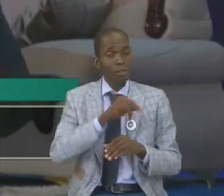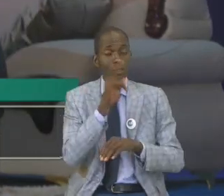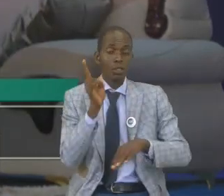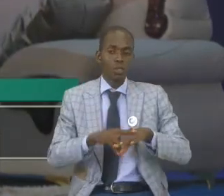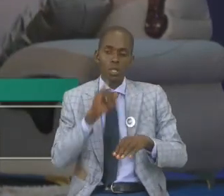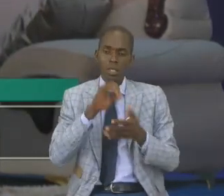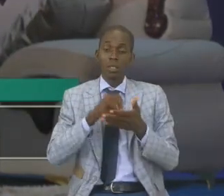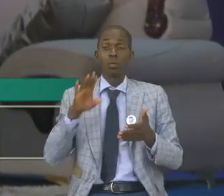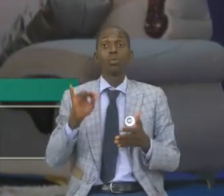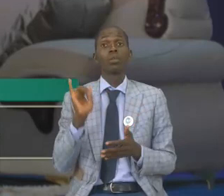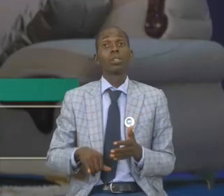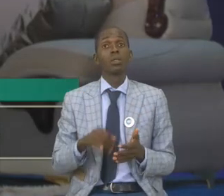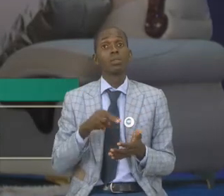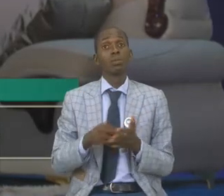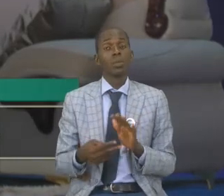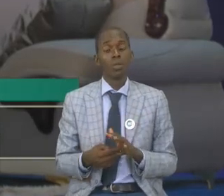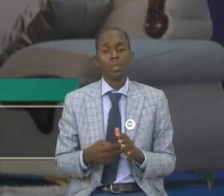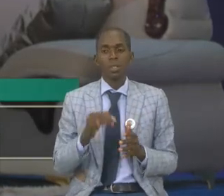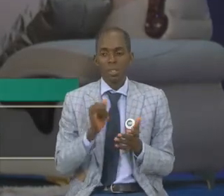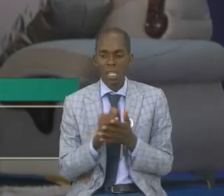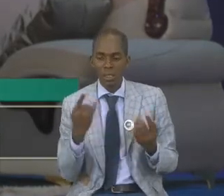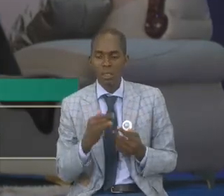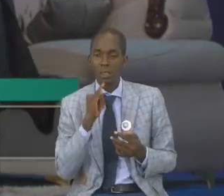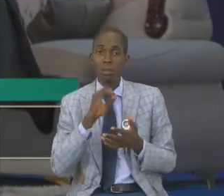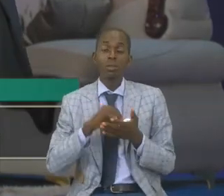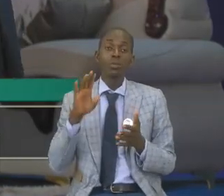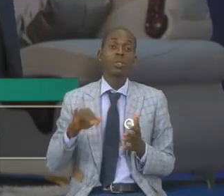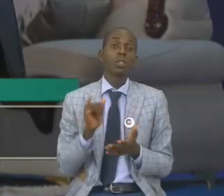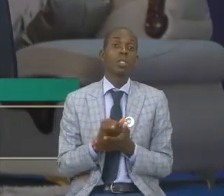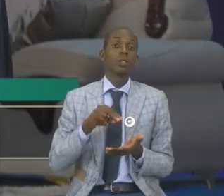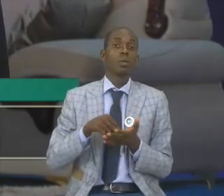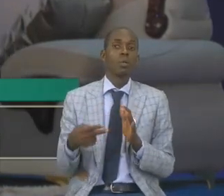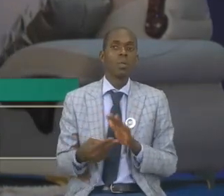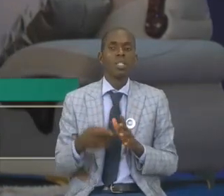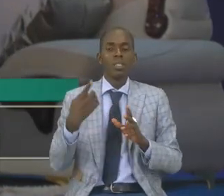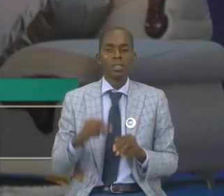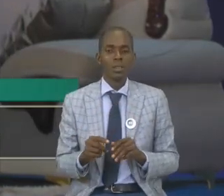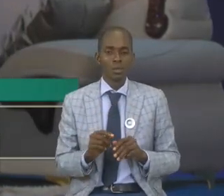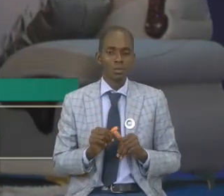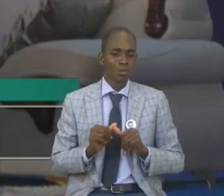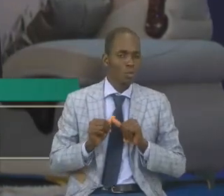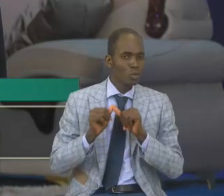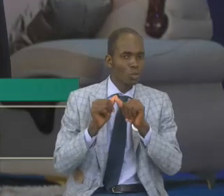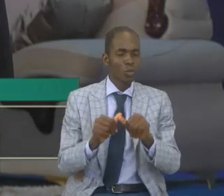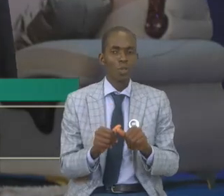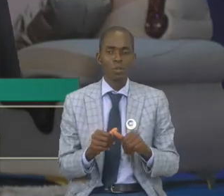The depravity is taken away. Is that what you're saying? The habitual lifestyle, the